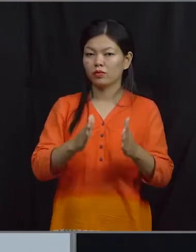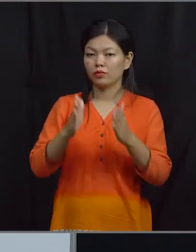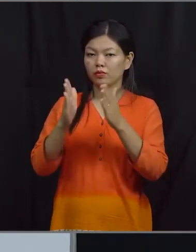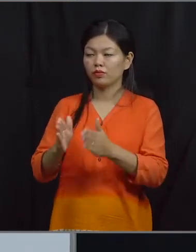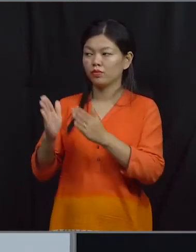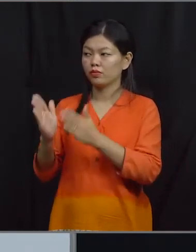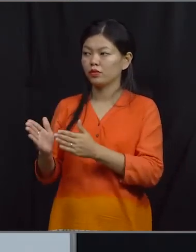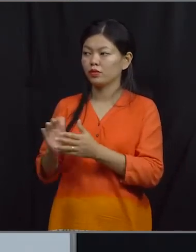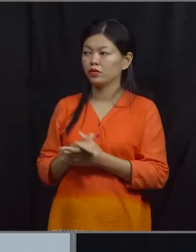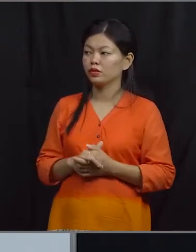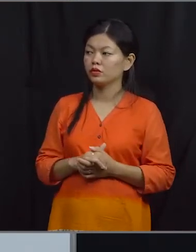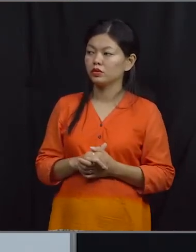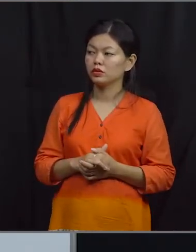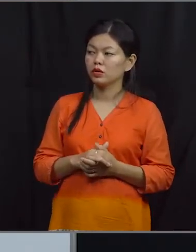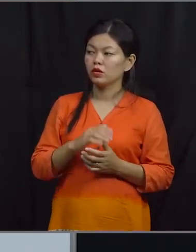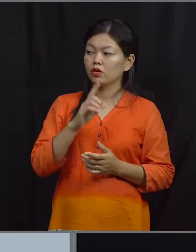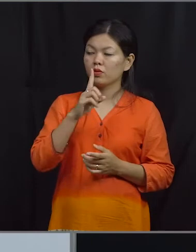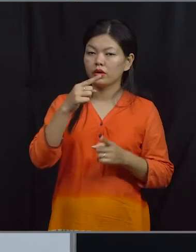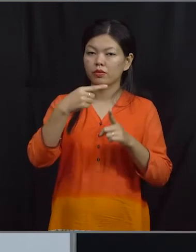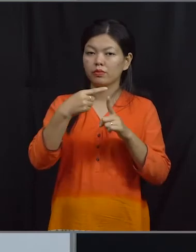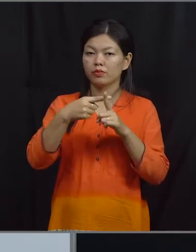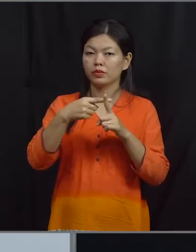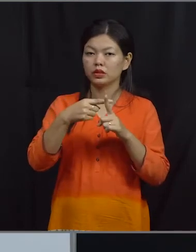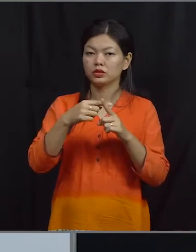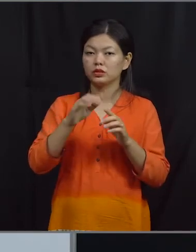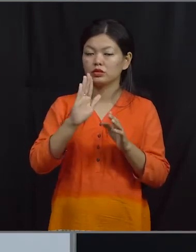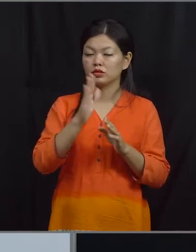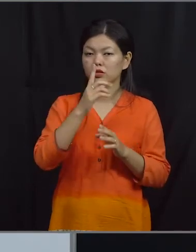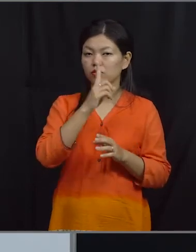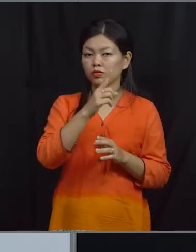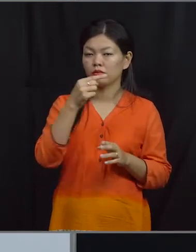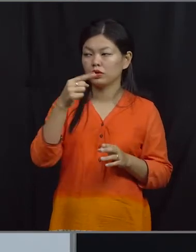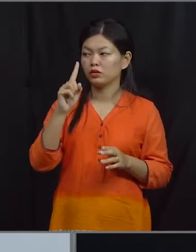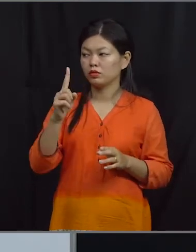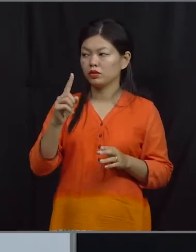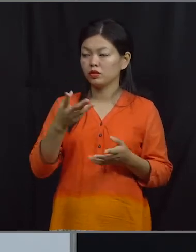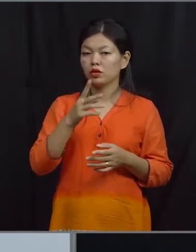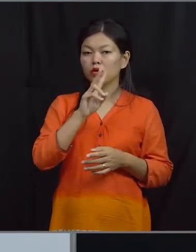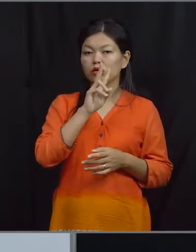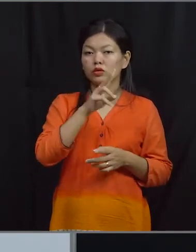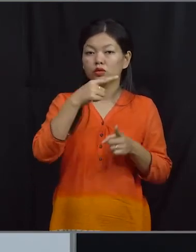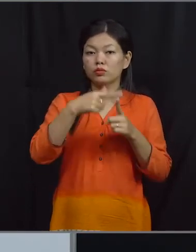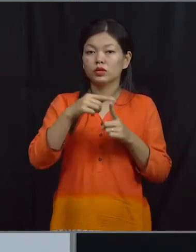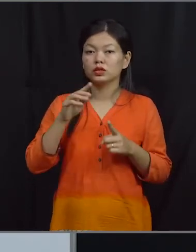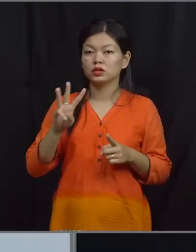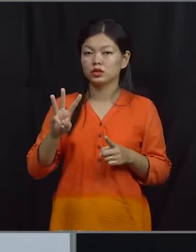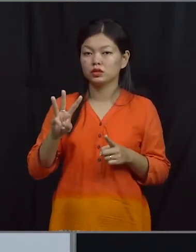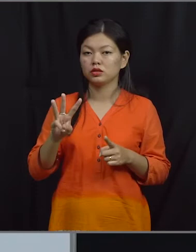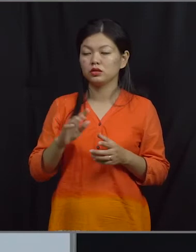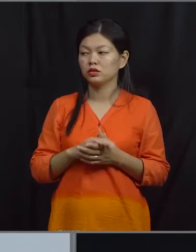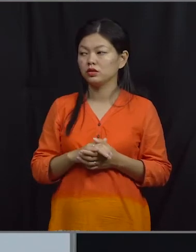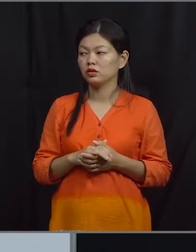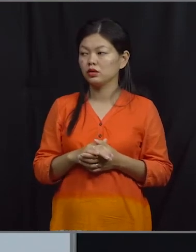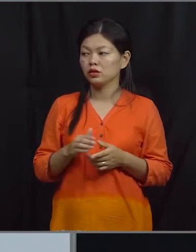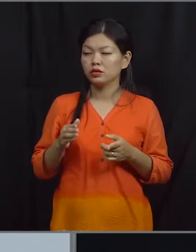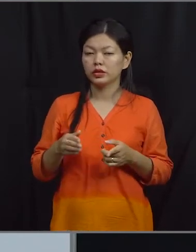when you take this number, delete this row and column, we get 2 plus 3. So, here we introduce minus